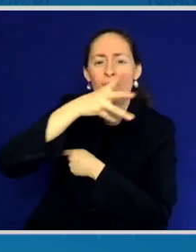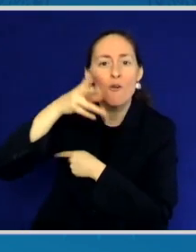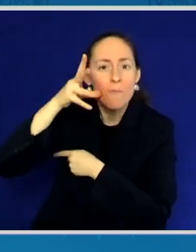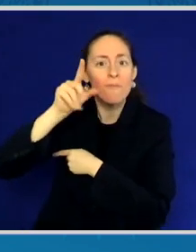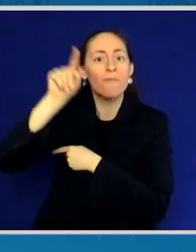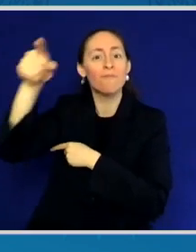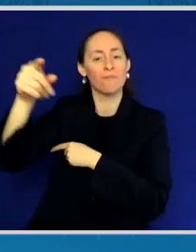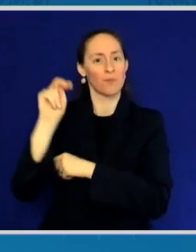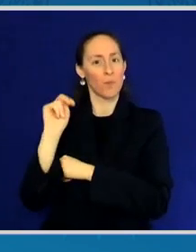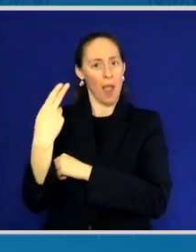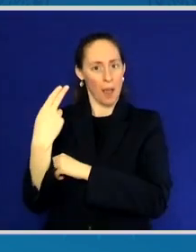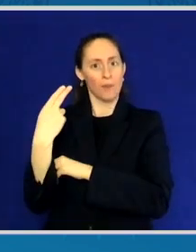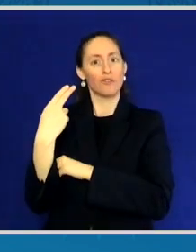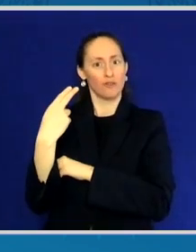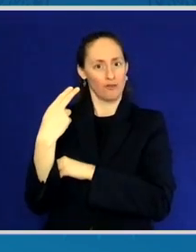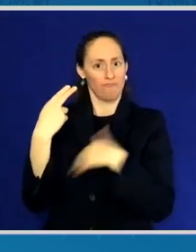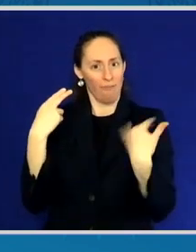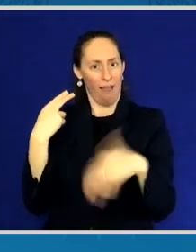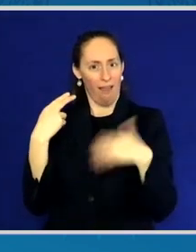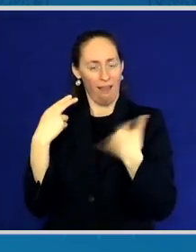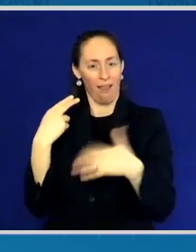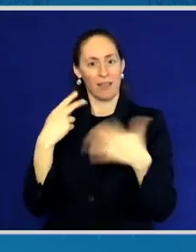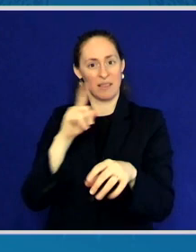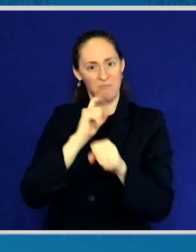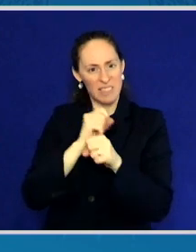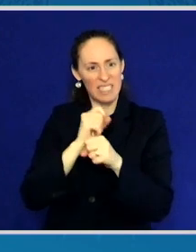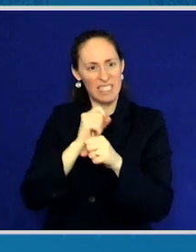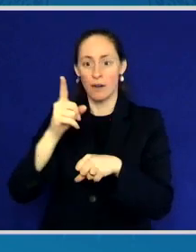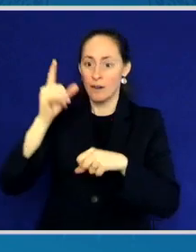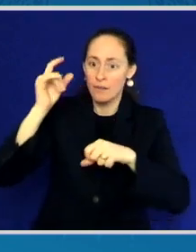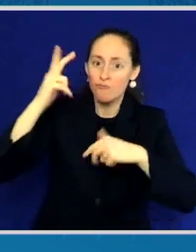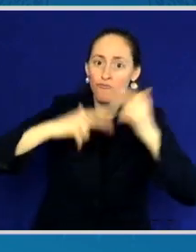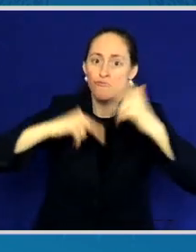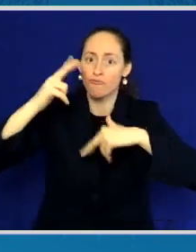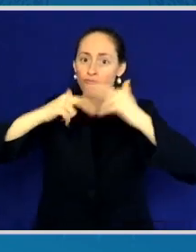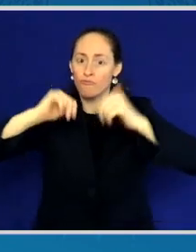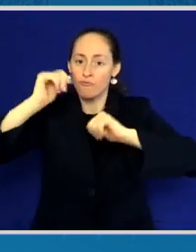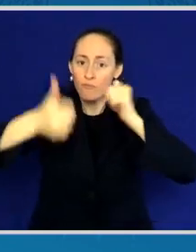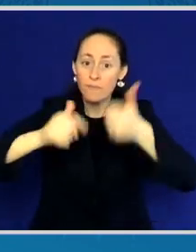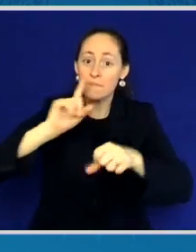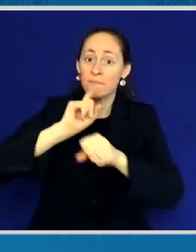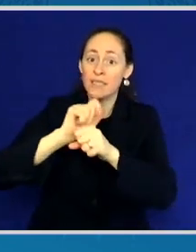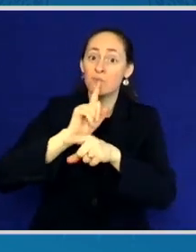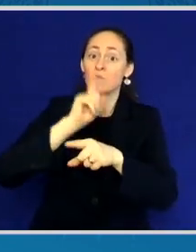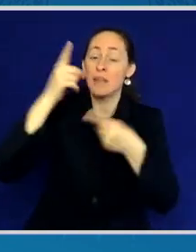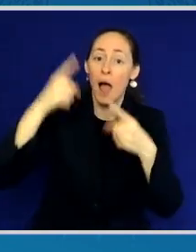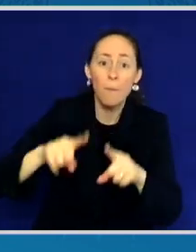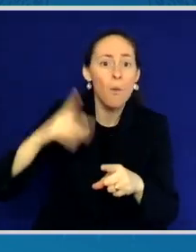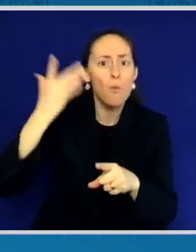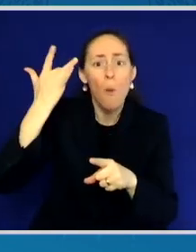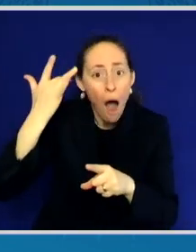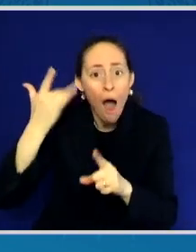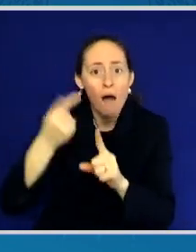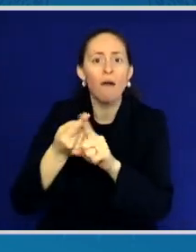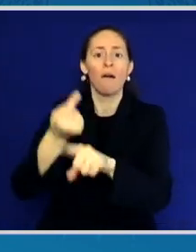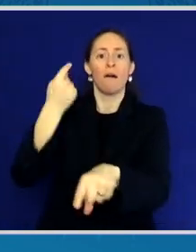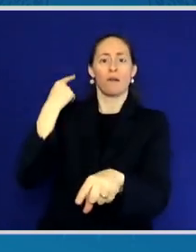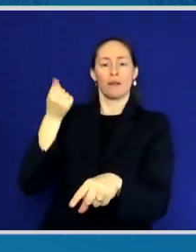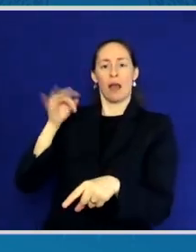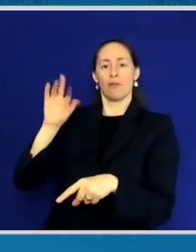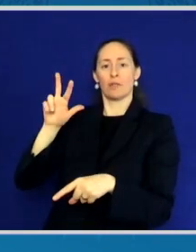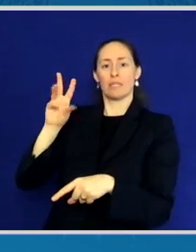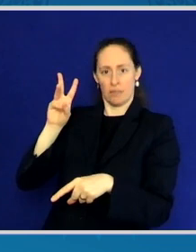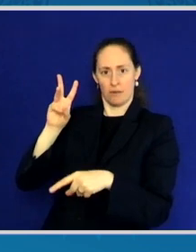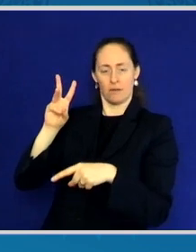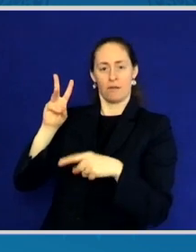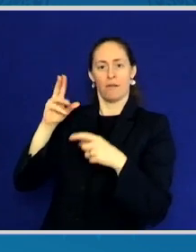the physical basis of the work they did as a result of the 1936 Rural Electrification Act, which was about saying, let's get electricity